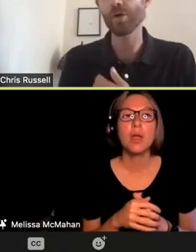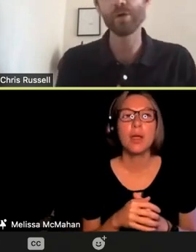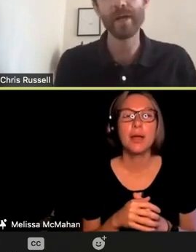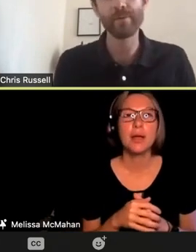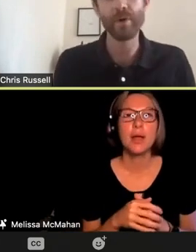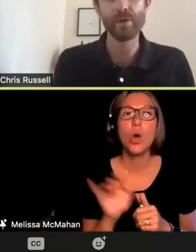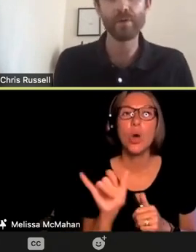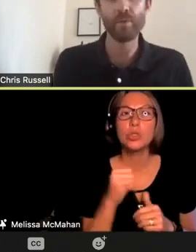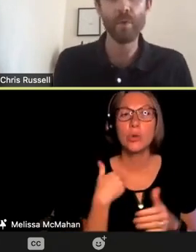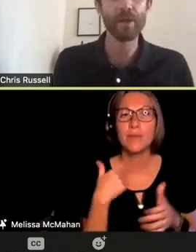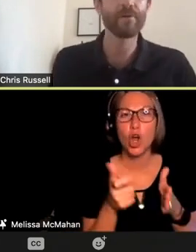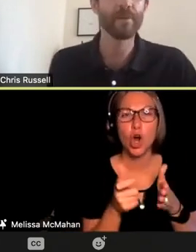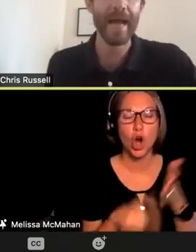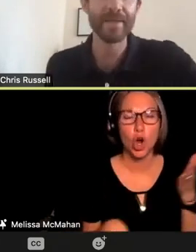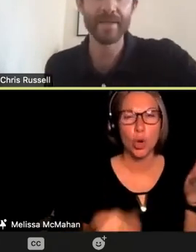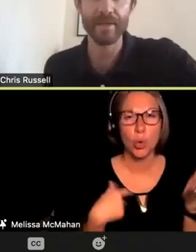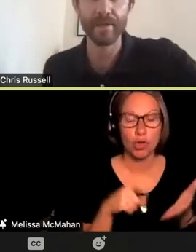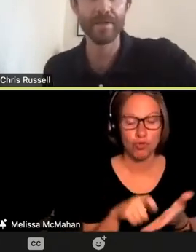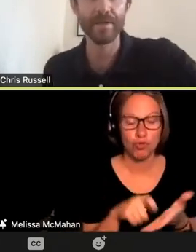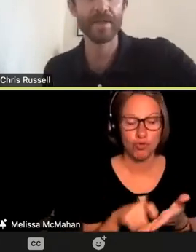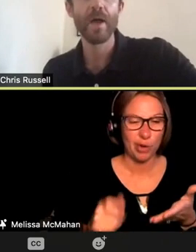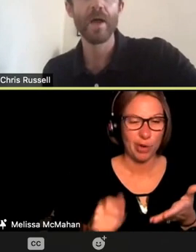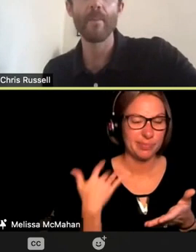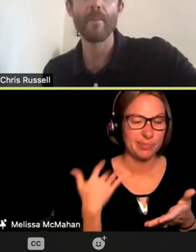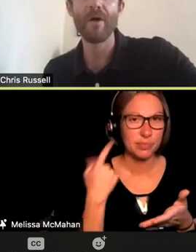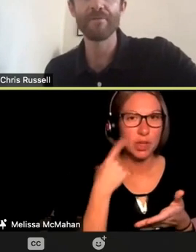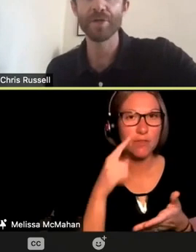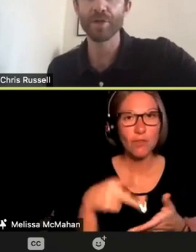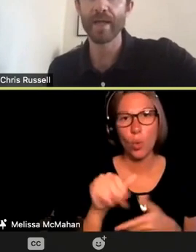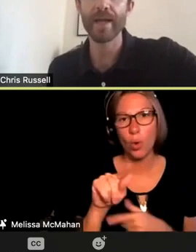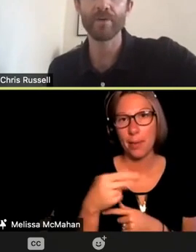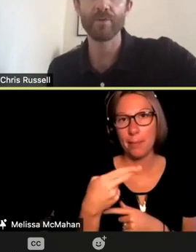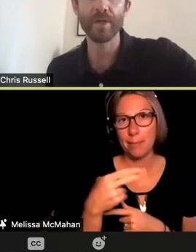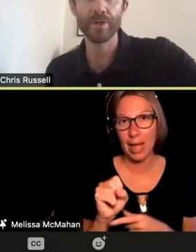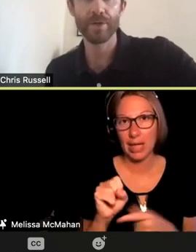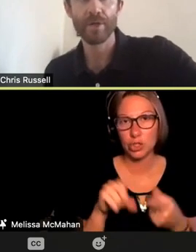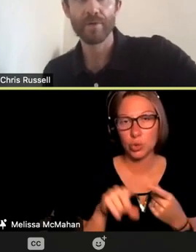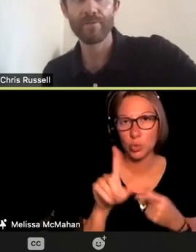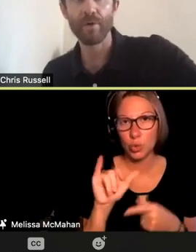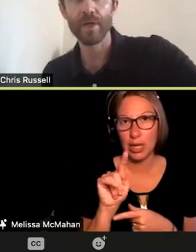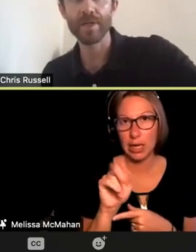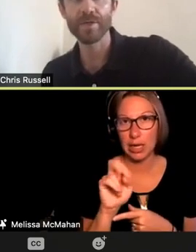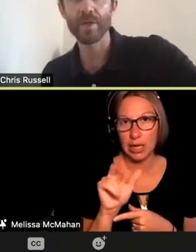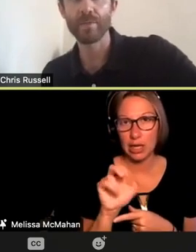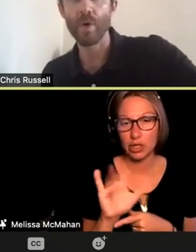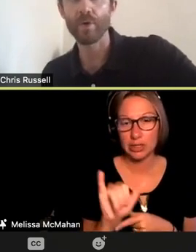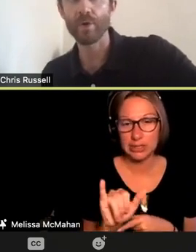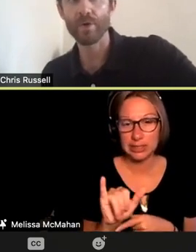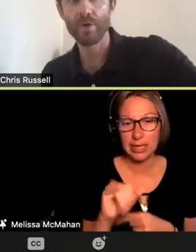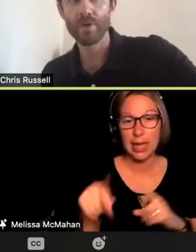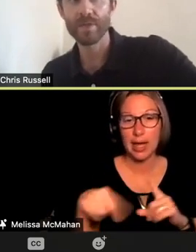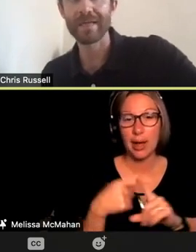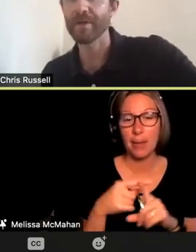an article that I wrote a little while ago for Paths to Literacy about visually guided reach for kids